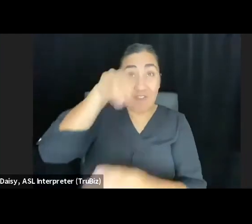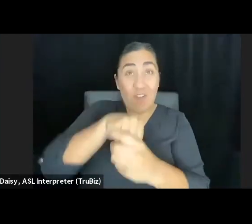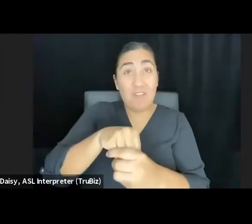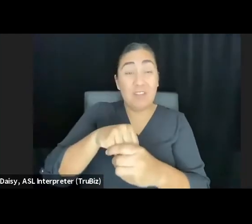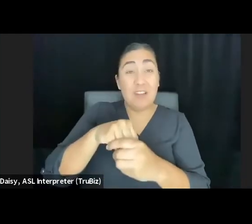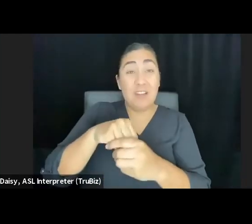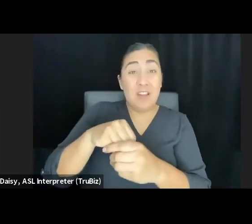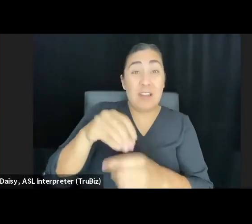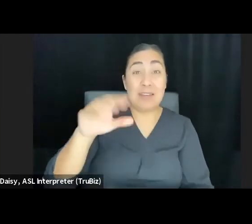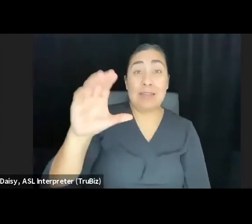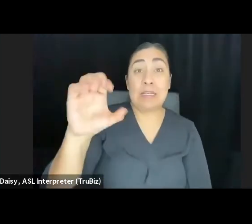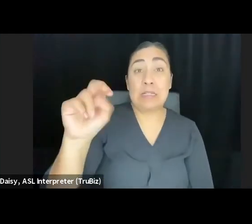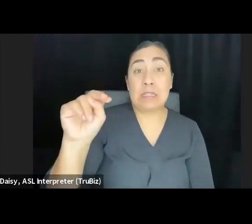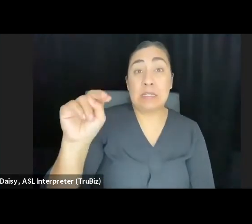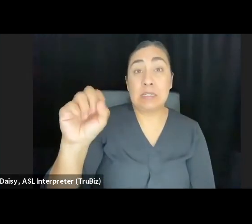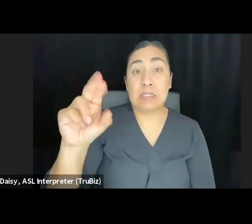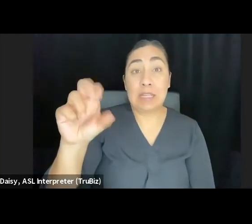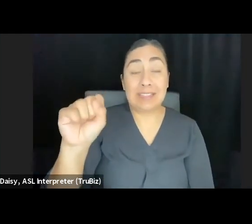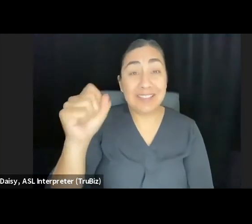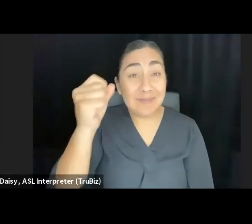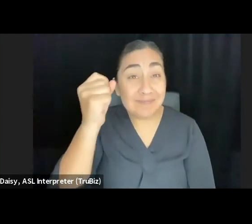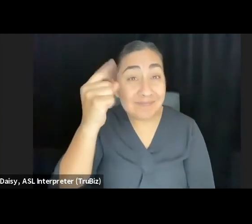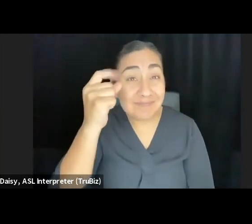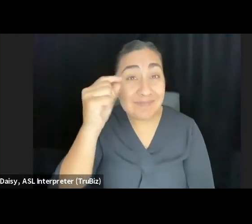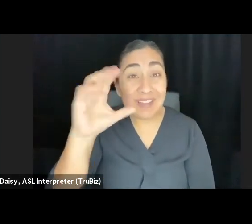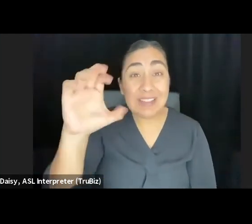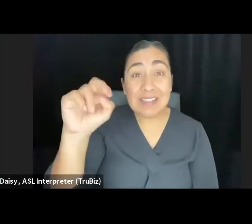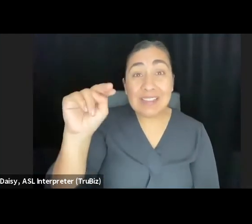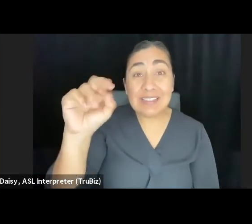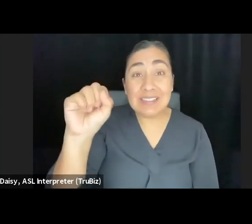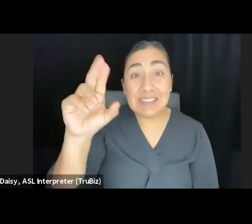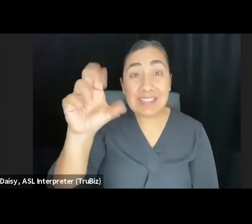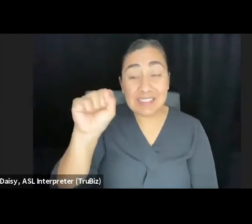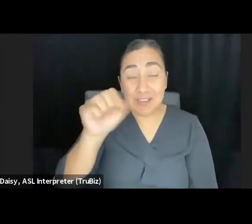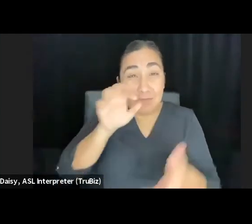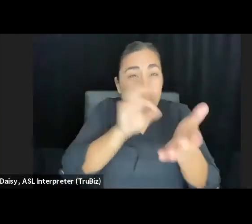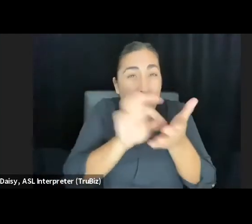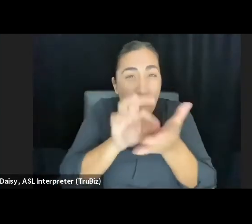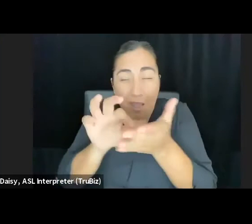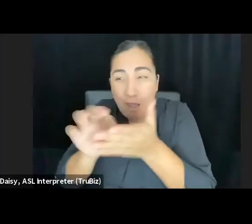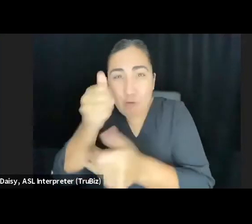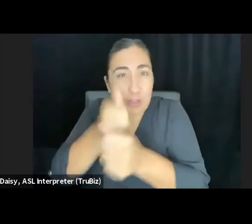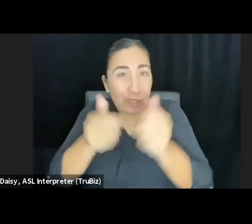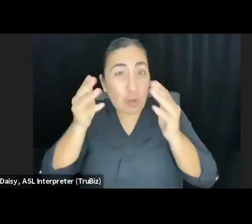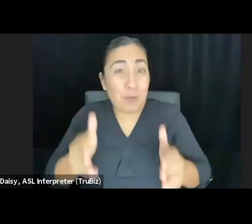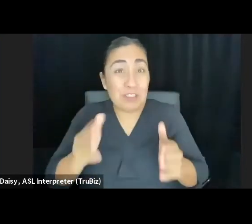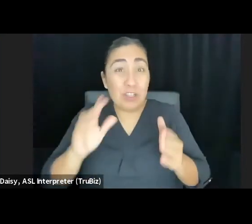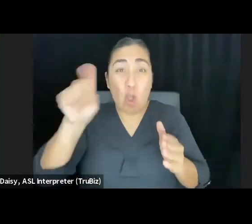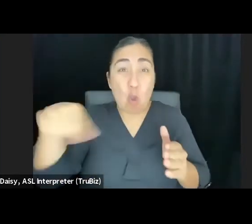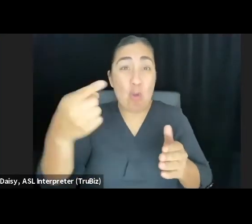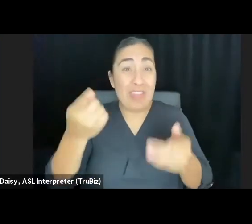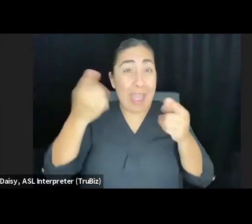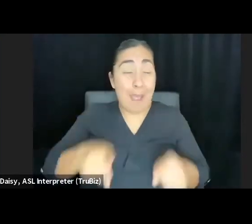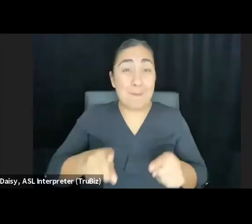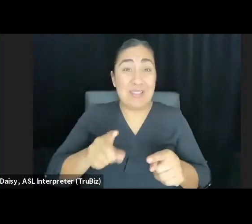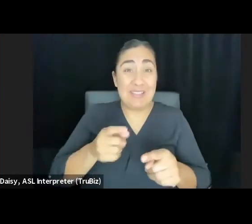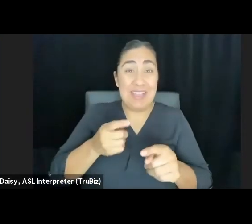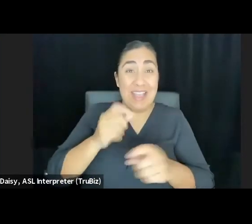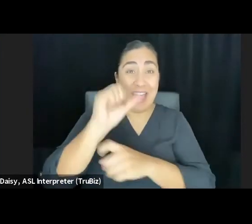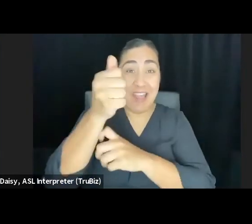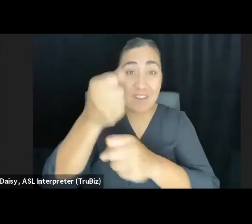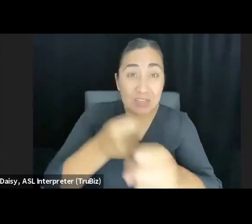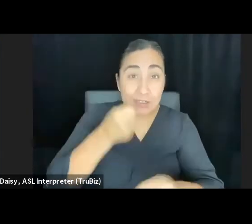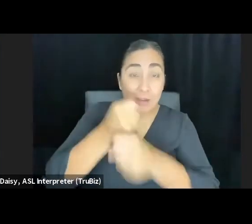to decide in our communities voter allocation, where our redistricting lines are, who gets the